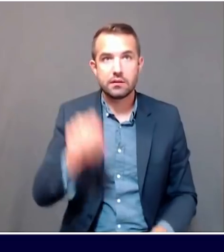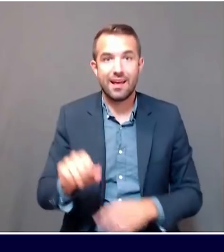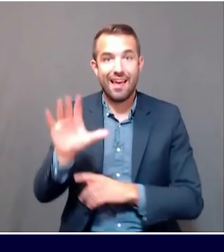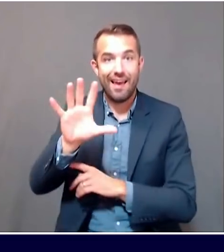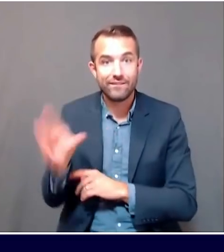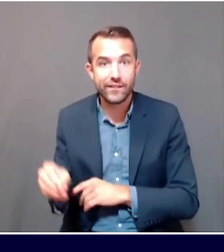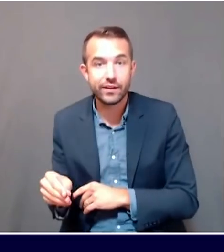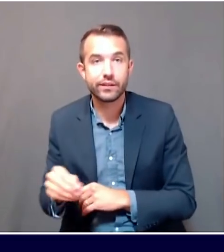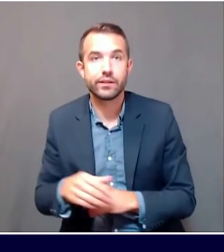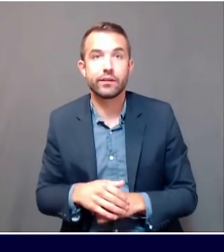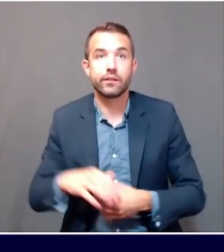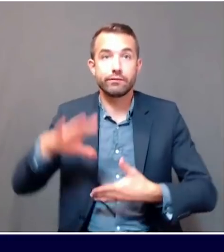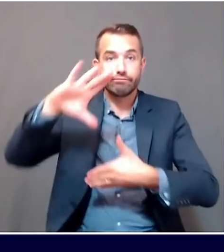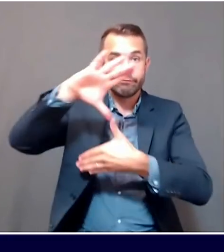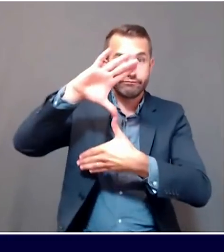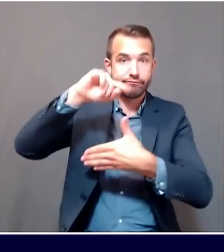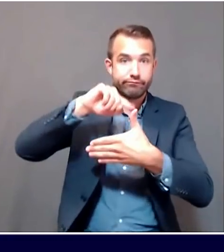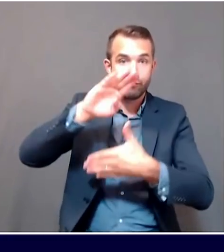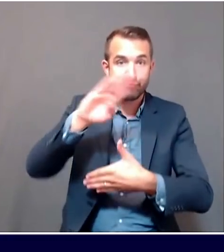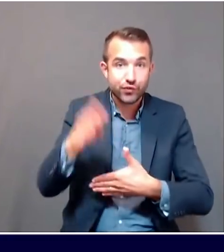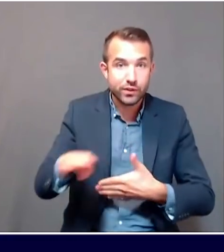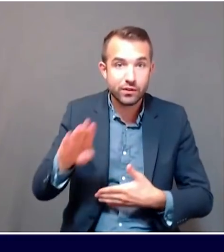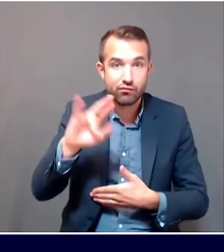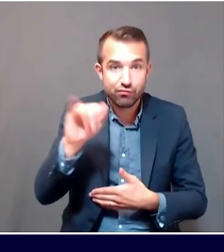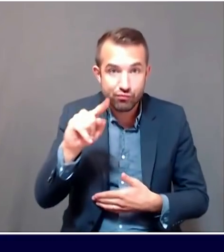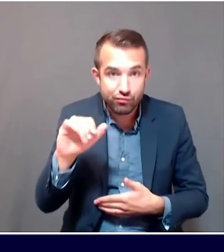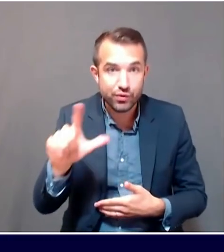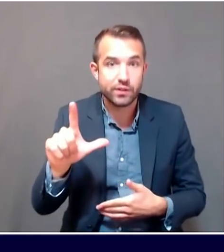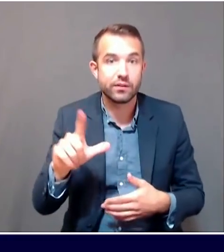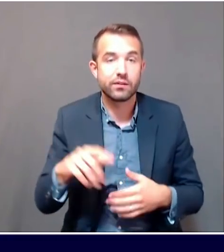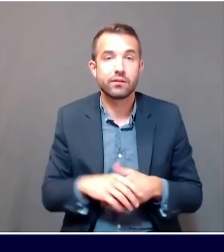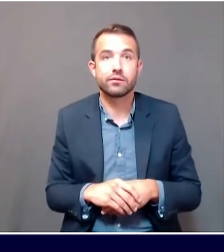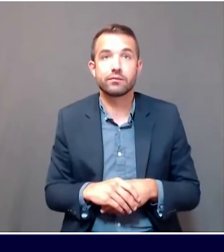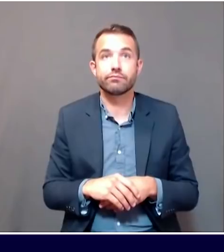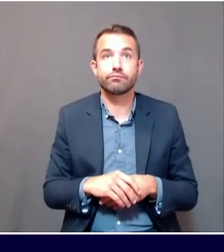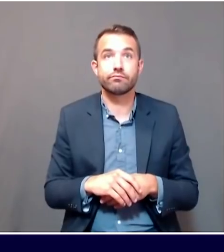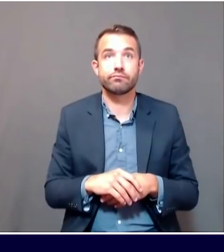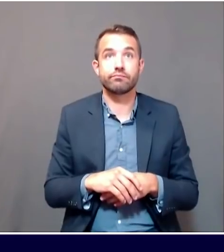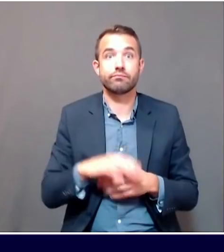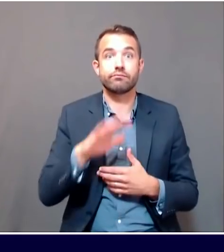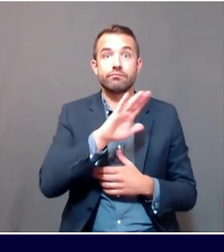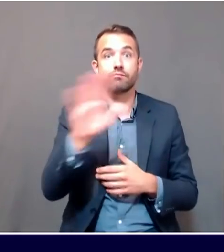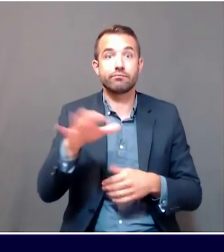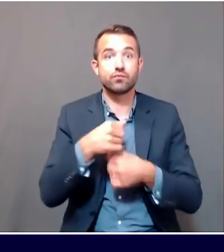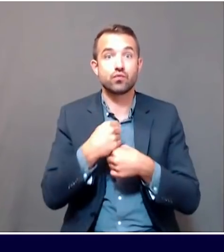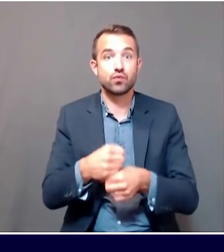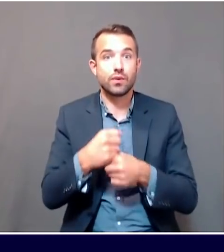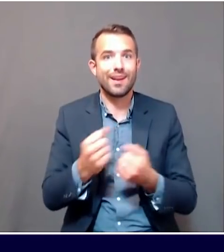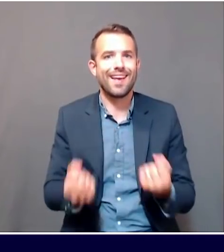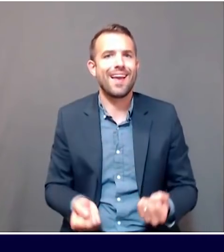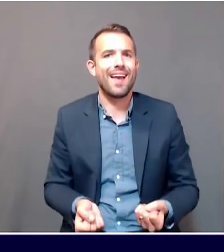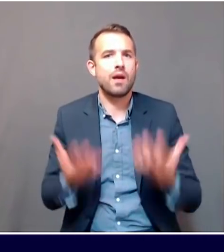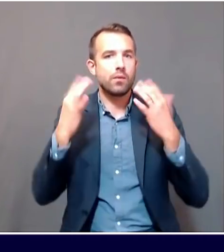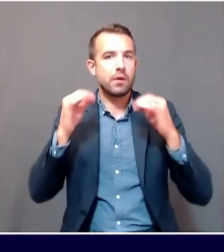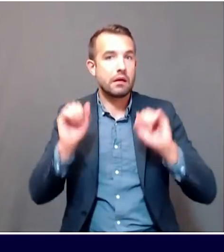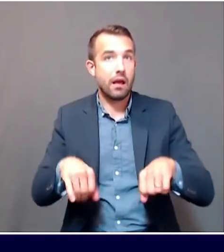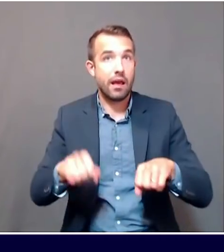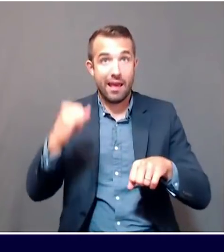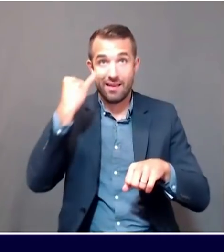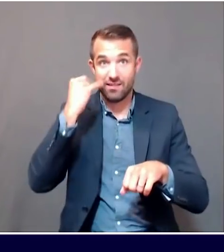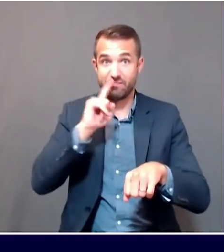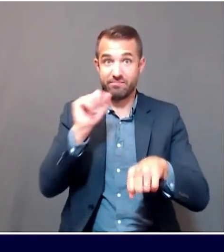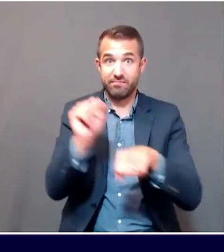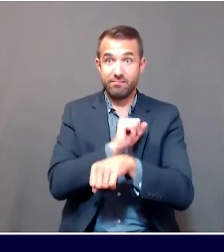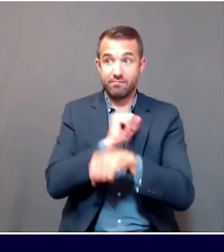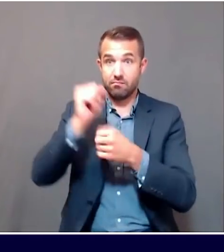to AstraZeneca, their total manufacturing capacity for this vaccine, if it is approved, stands